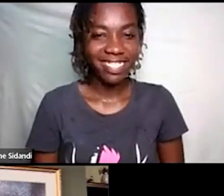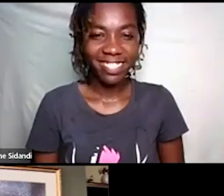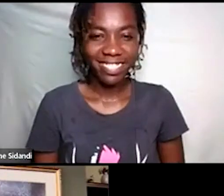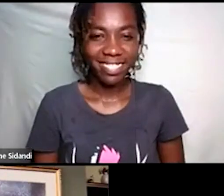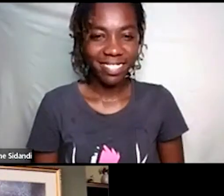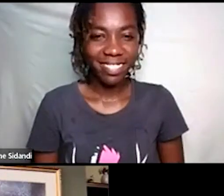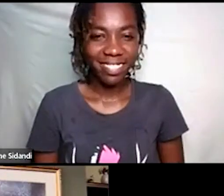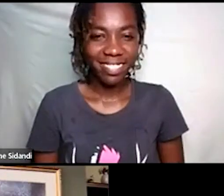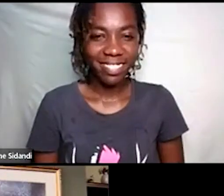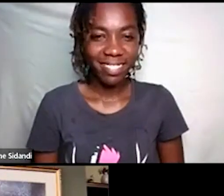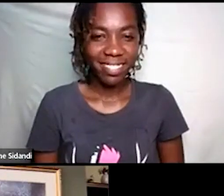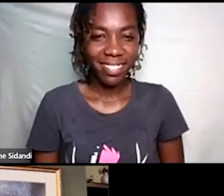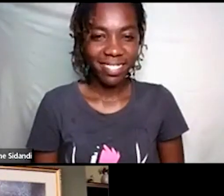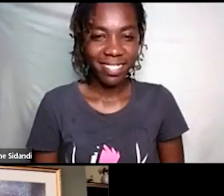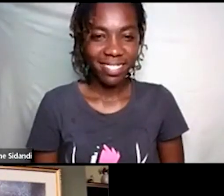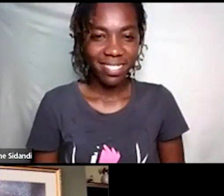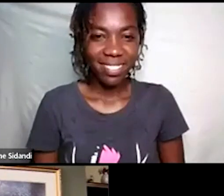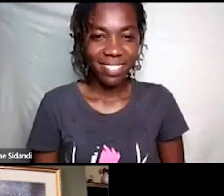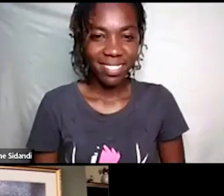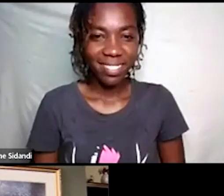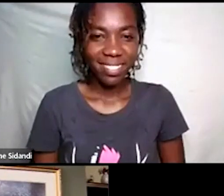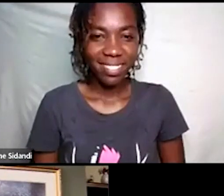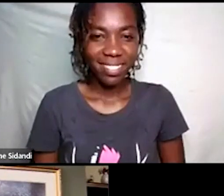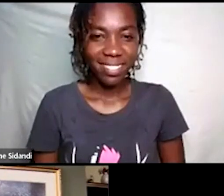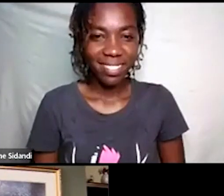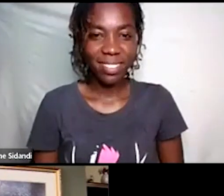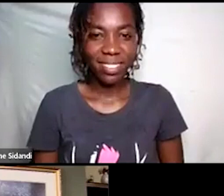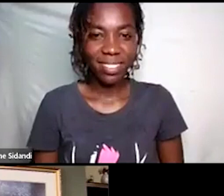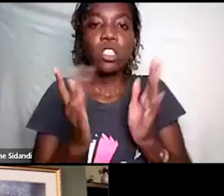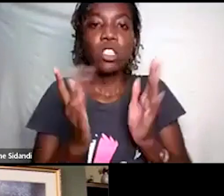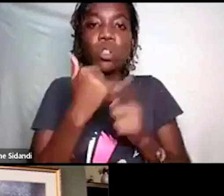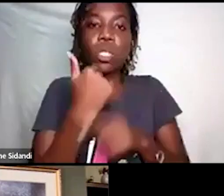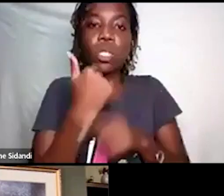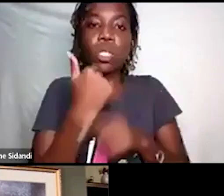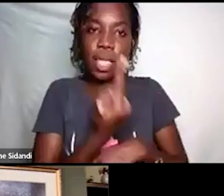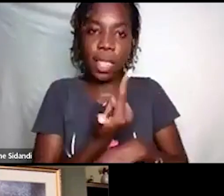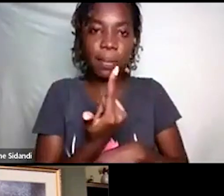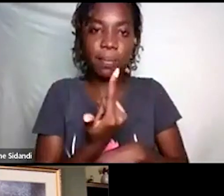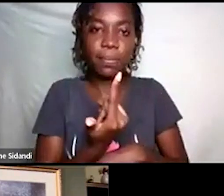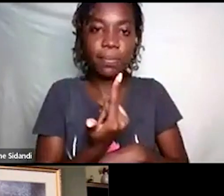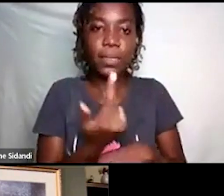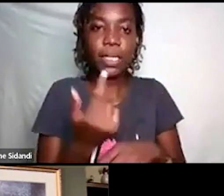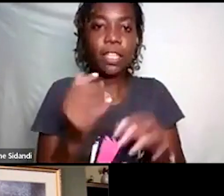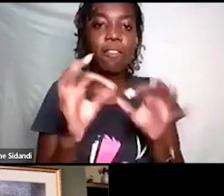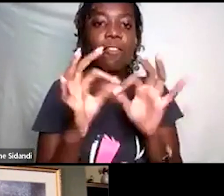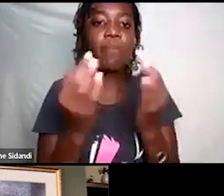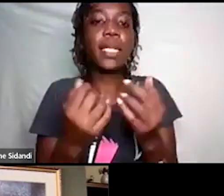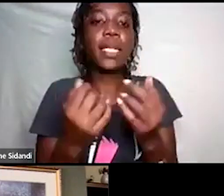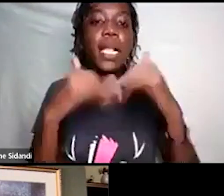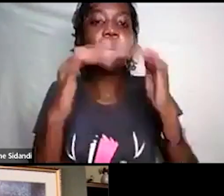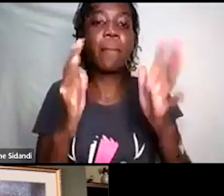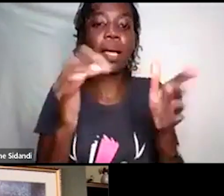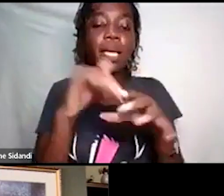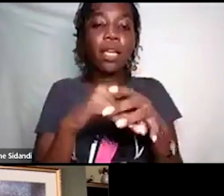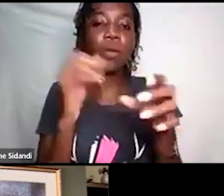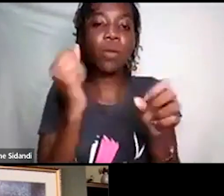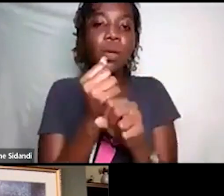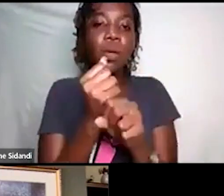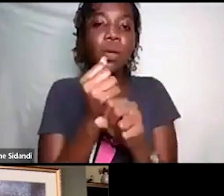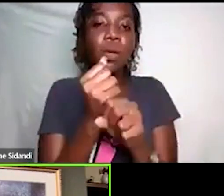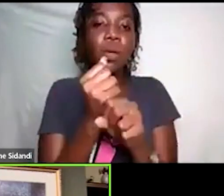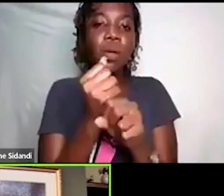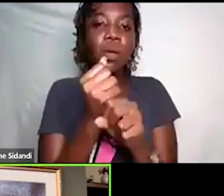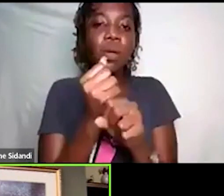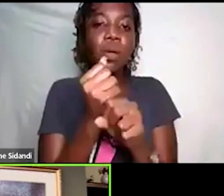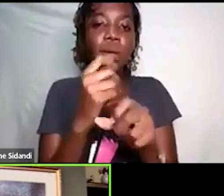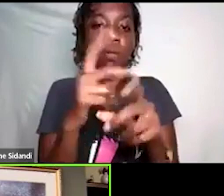What is he saying? So somebody's saying, so family drama at the workplace would be renamed workplace drama.